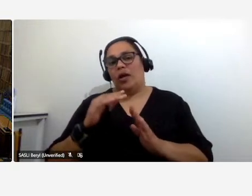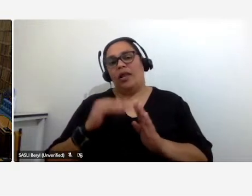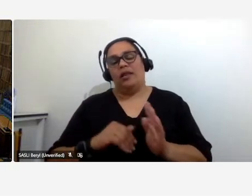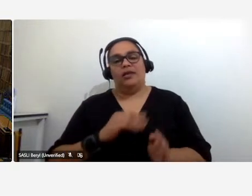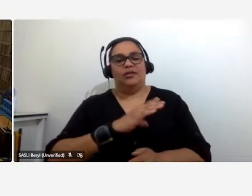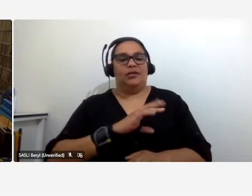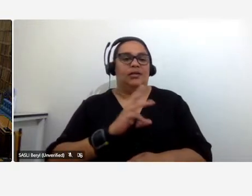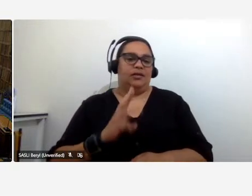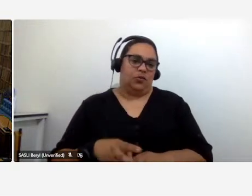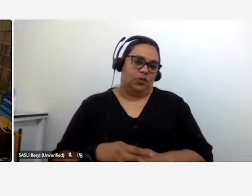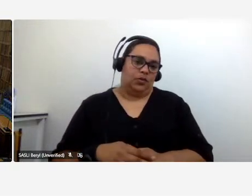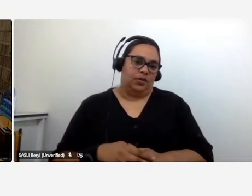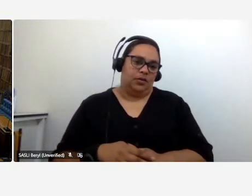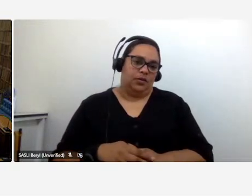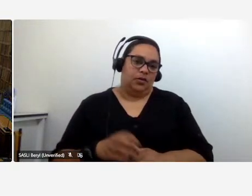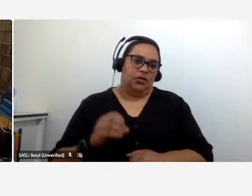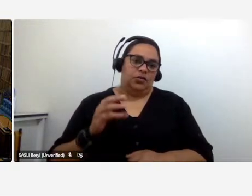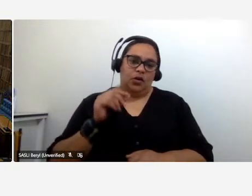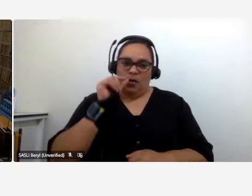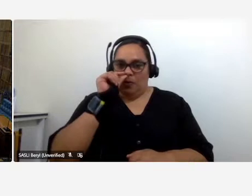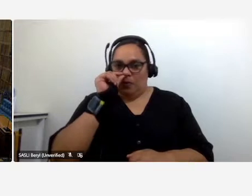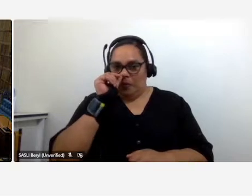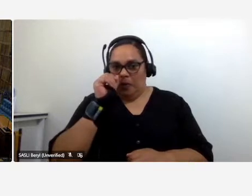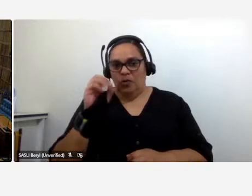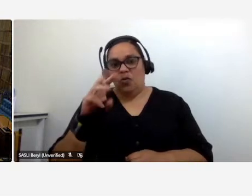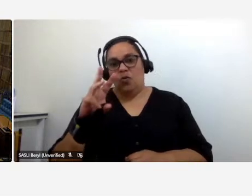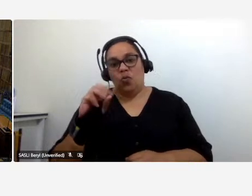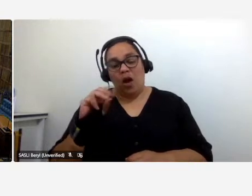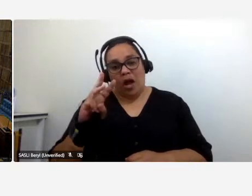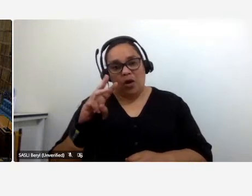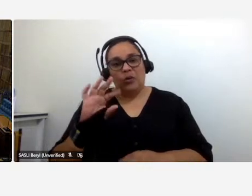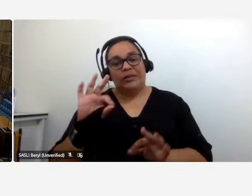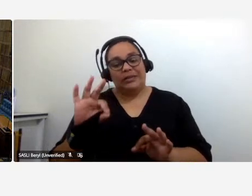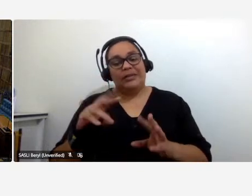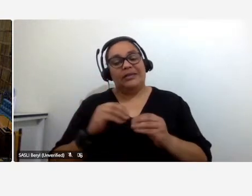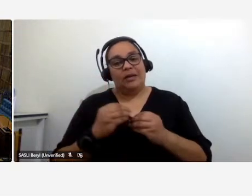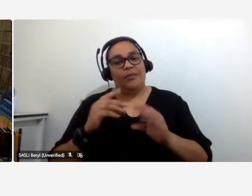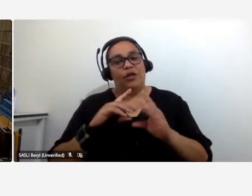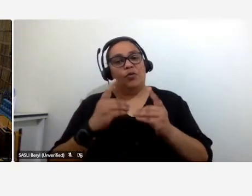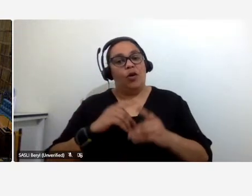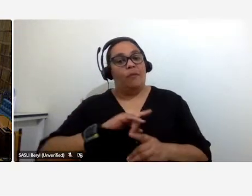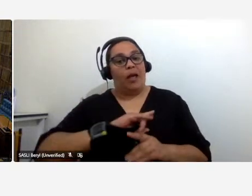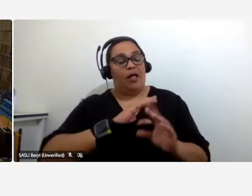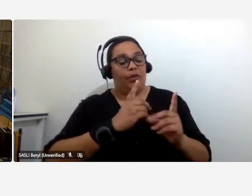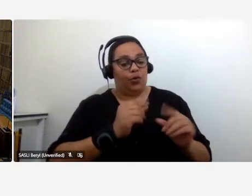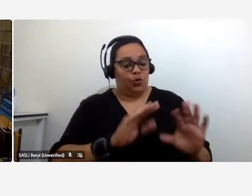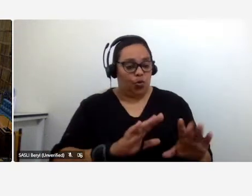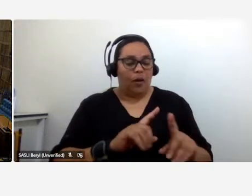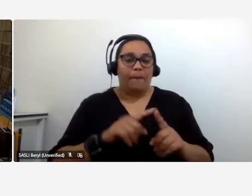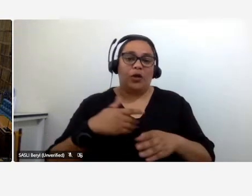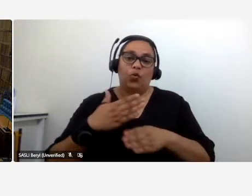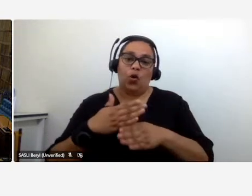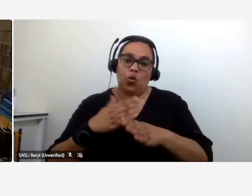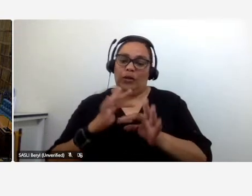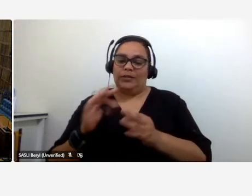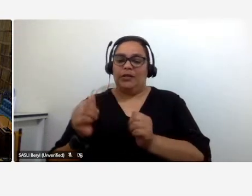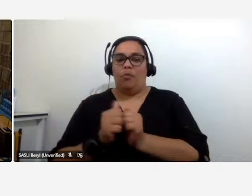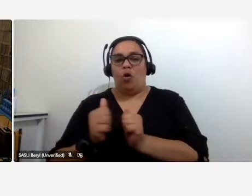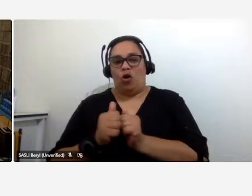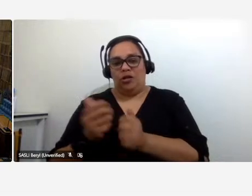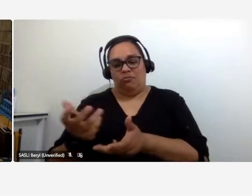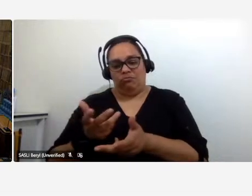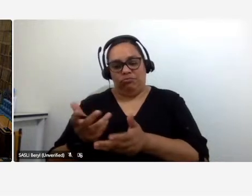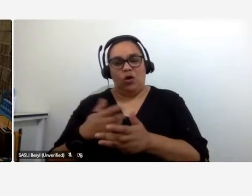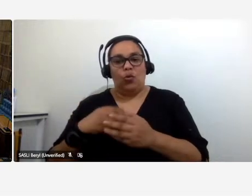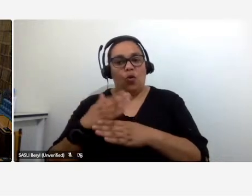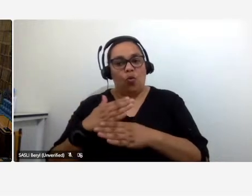clinics. So WOW is something that the Department of Health does, but we're working on that partnership. We're